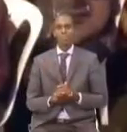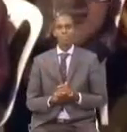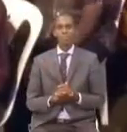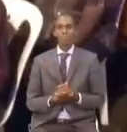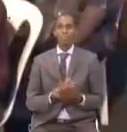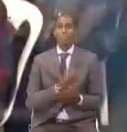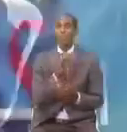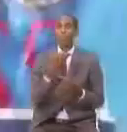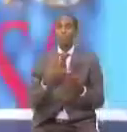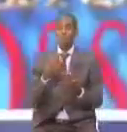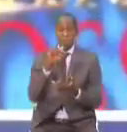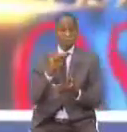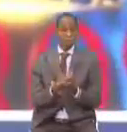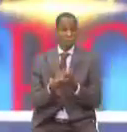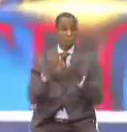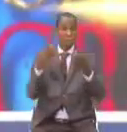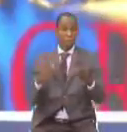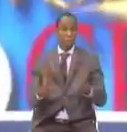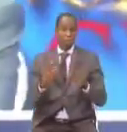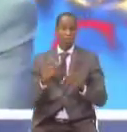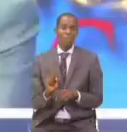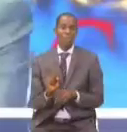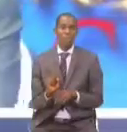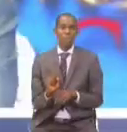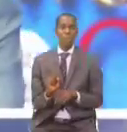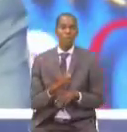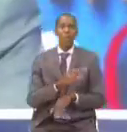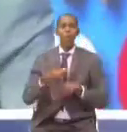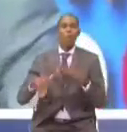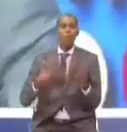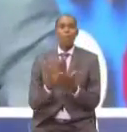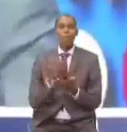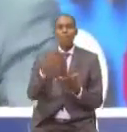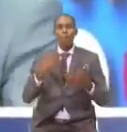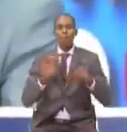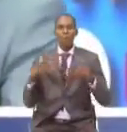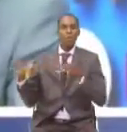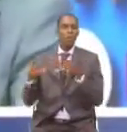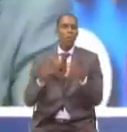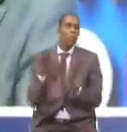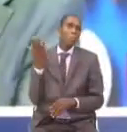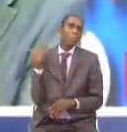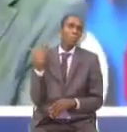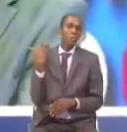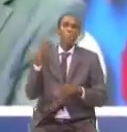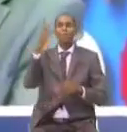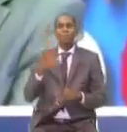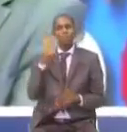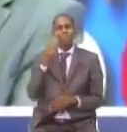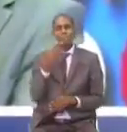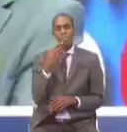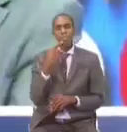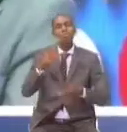When that happens, all that you have done in the past, God will say, go